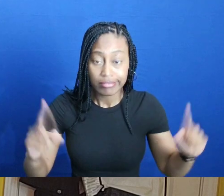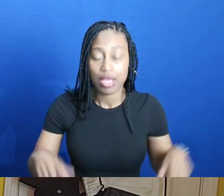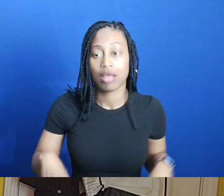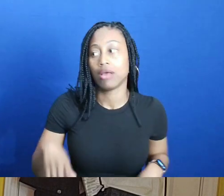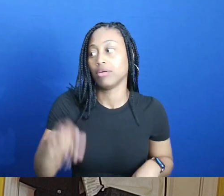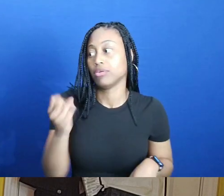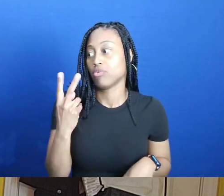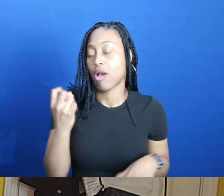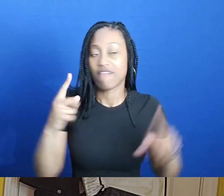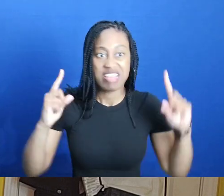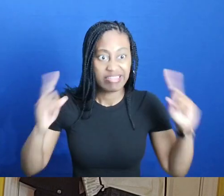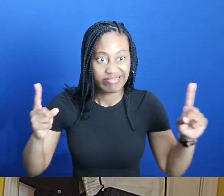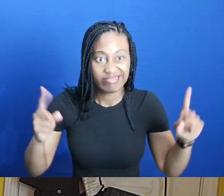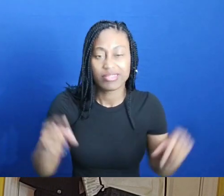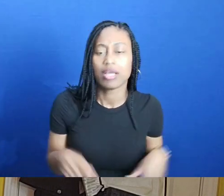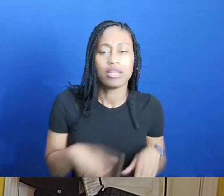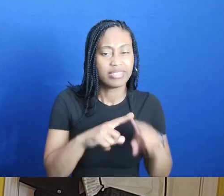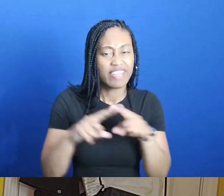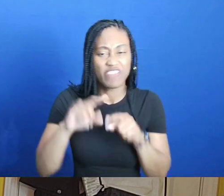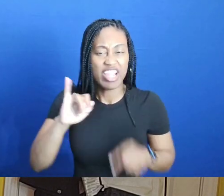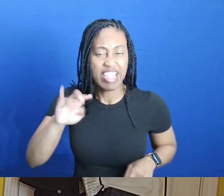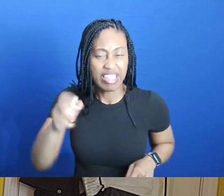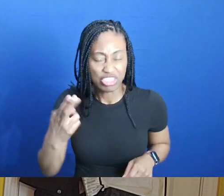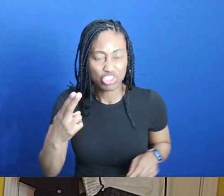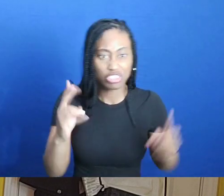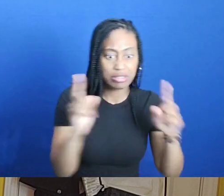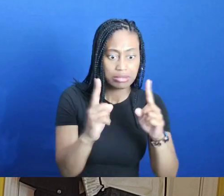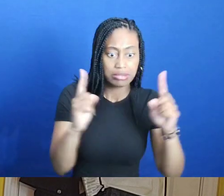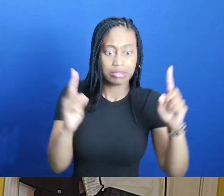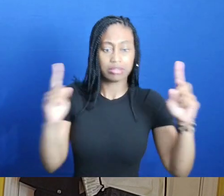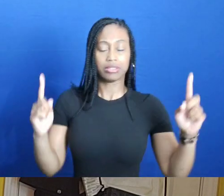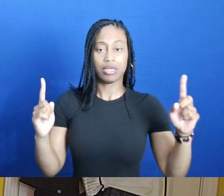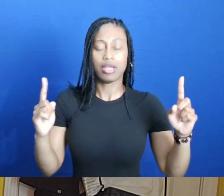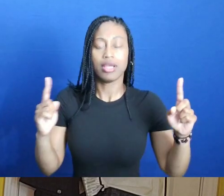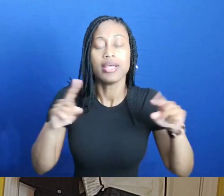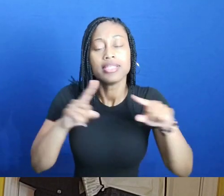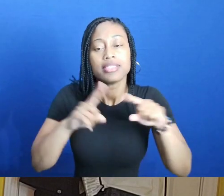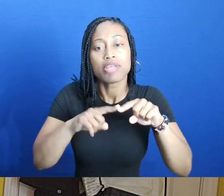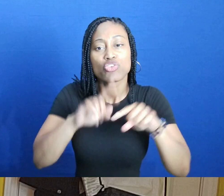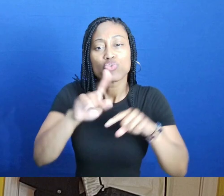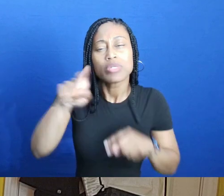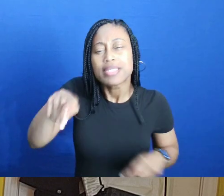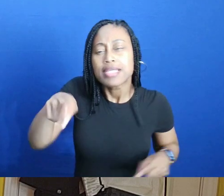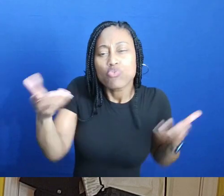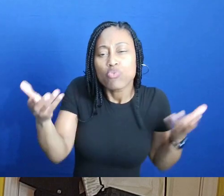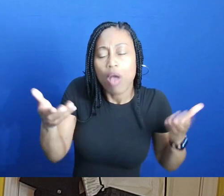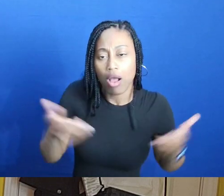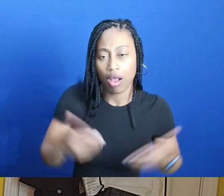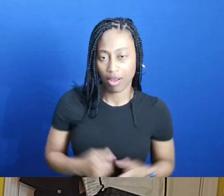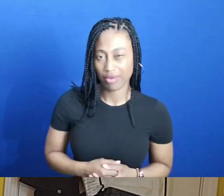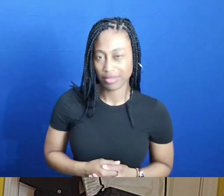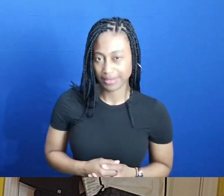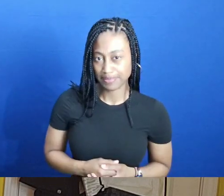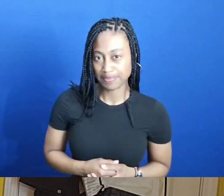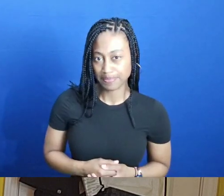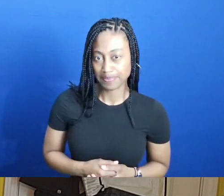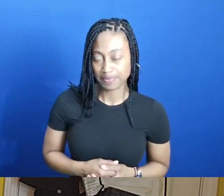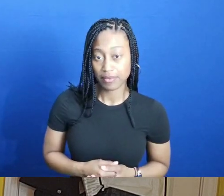in 8, 10, 12 inches. It just depends on your hand and the what you need